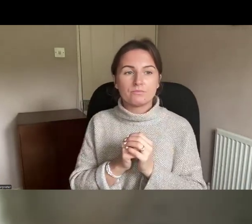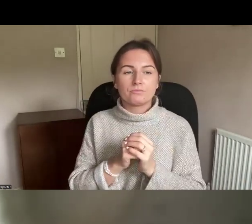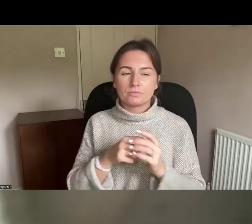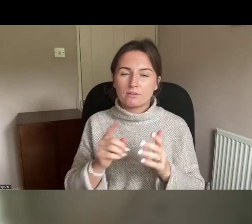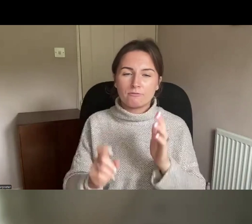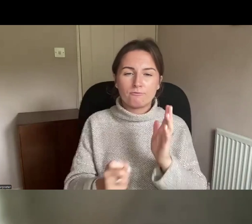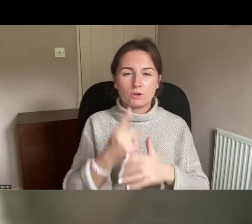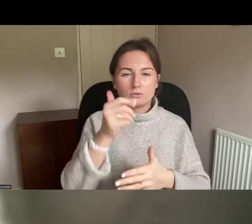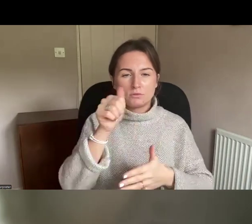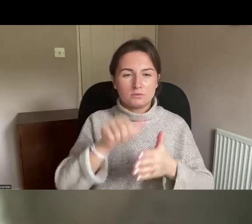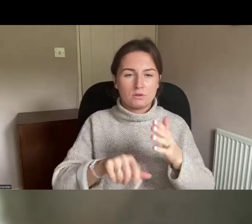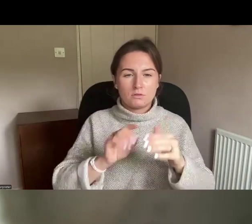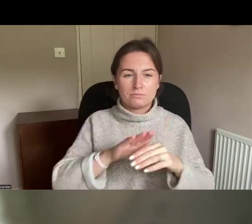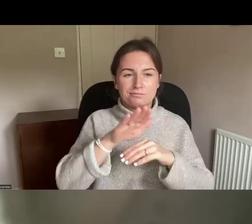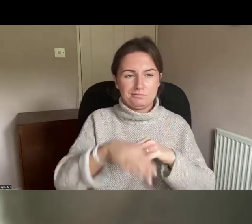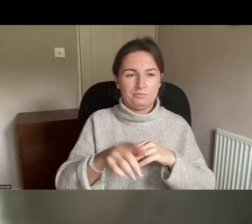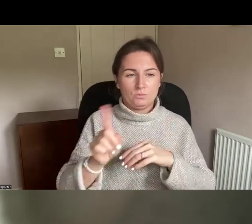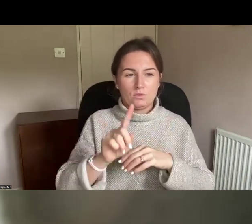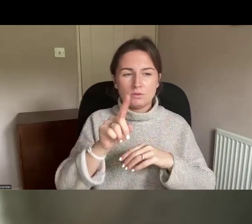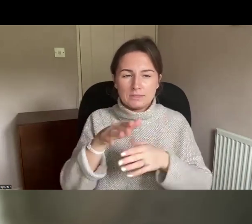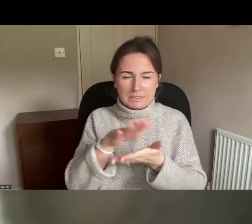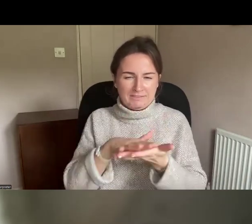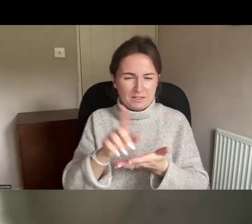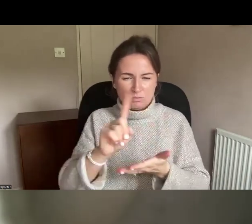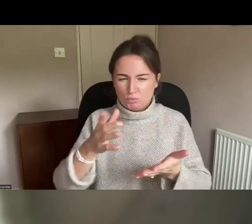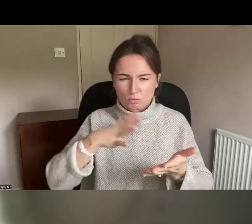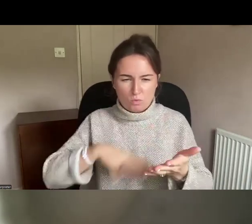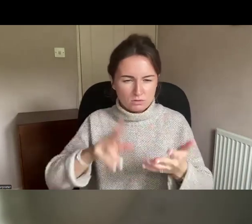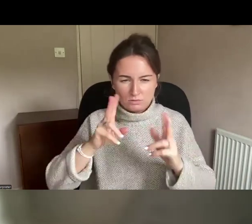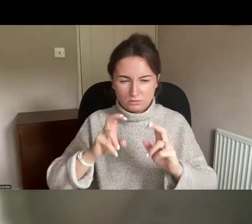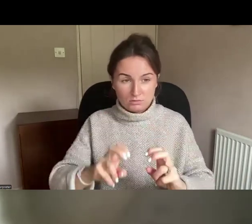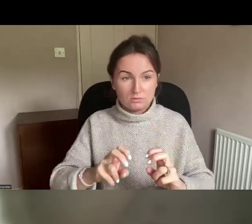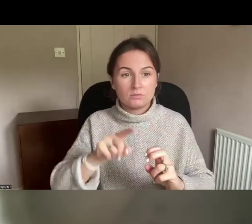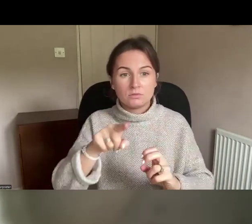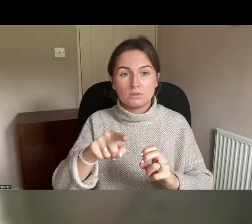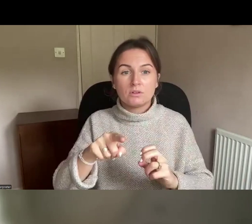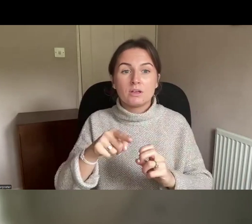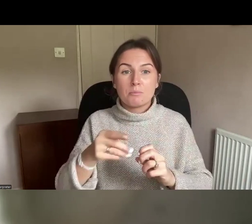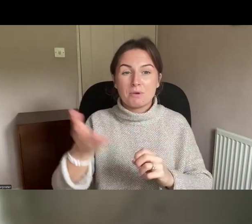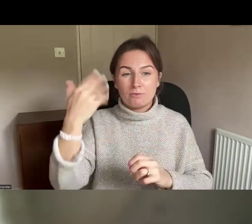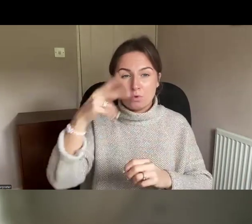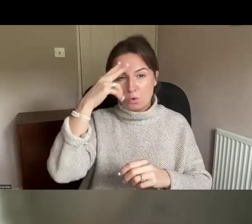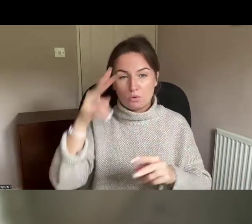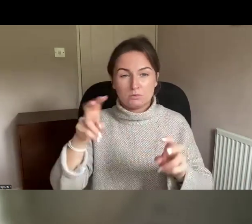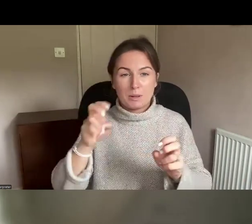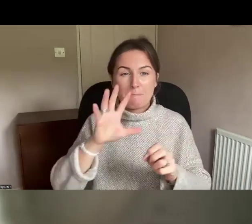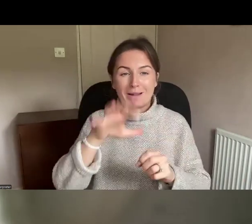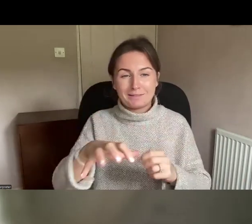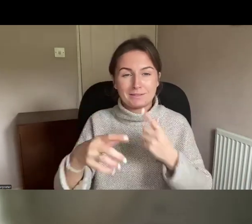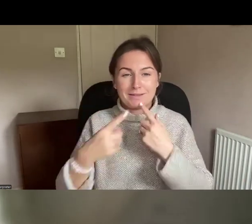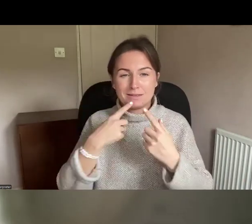step was defining what we wanted. An initial title for the Explorer was a place data portal. We identified we wanted to